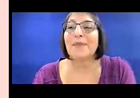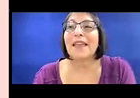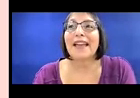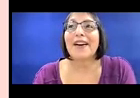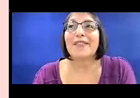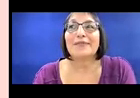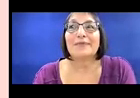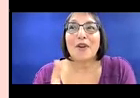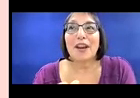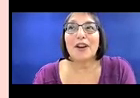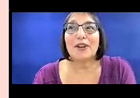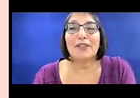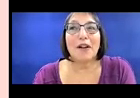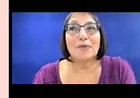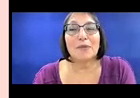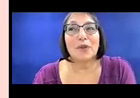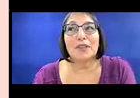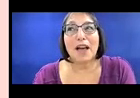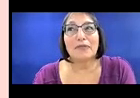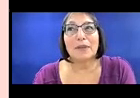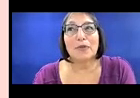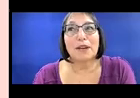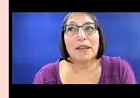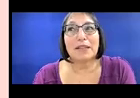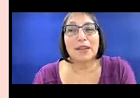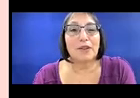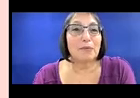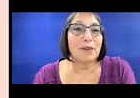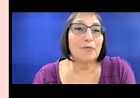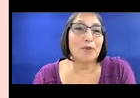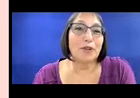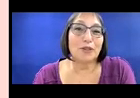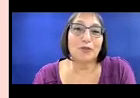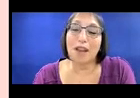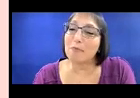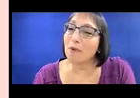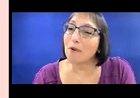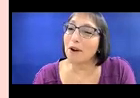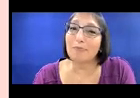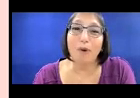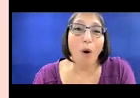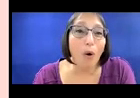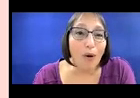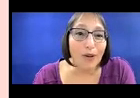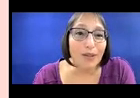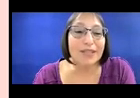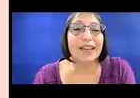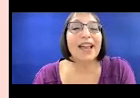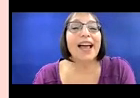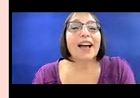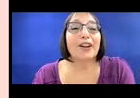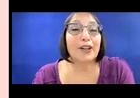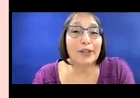are here. Cloud, Word Cloud, Flipgrid, Mentimeter, Bitmojis, Jamboard, Poles,